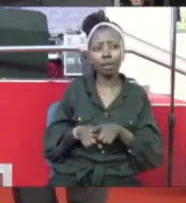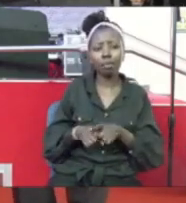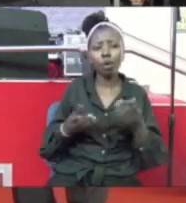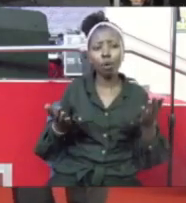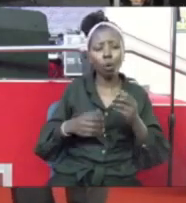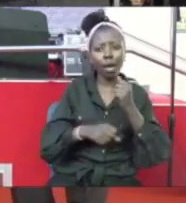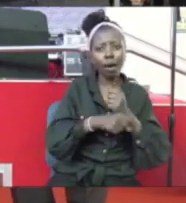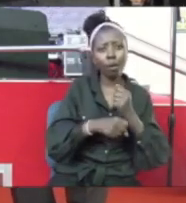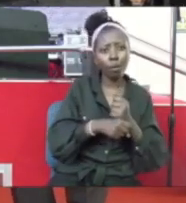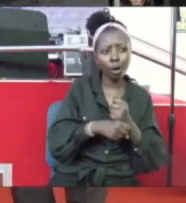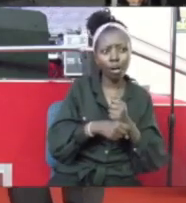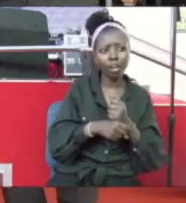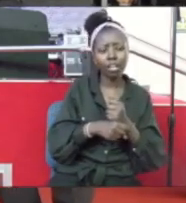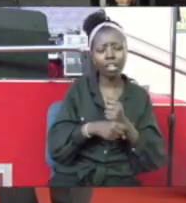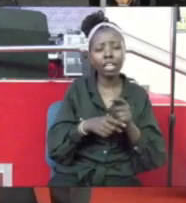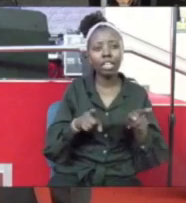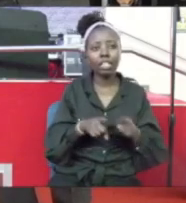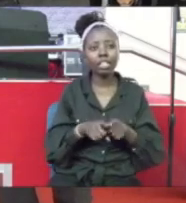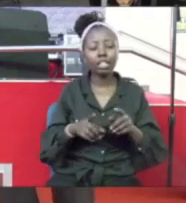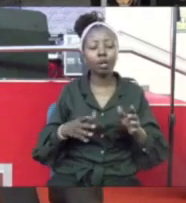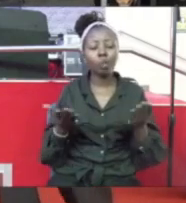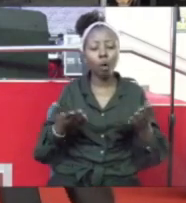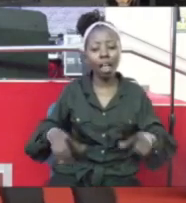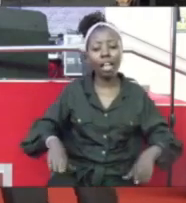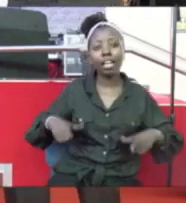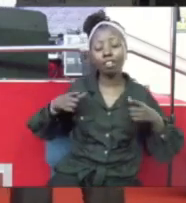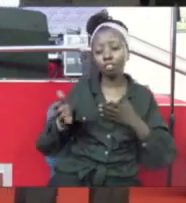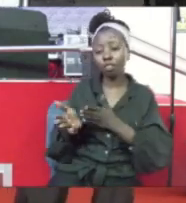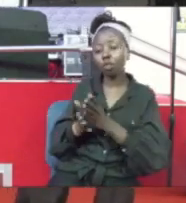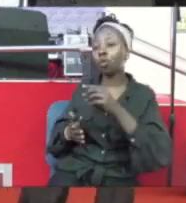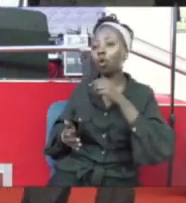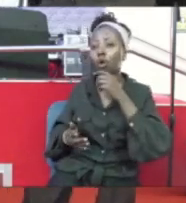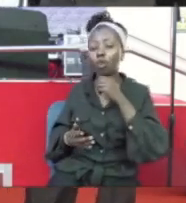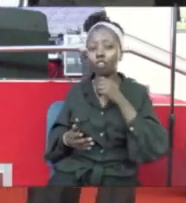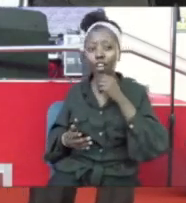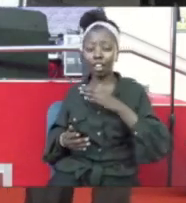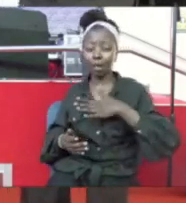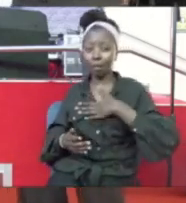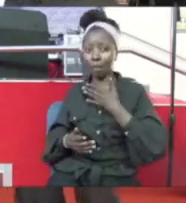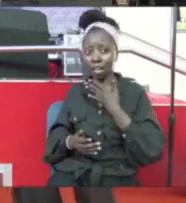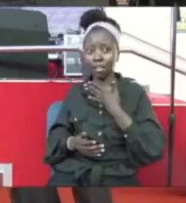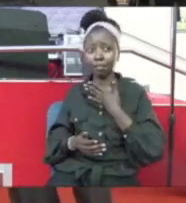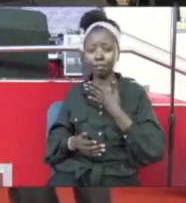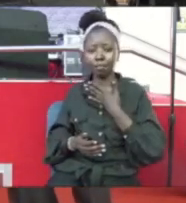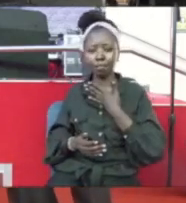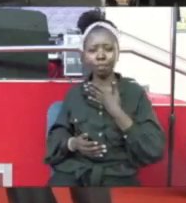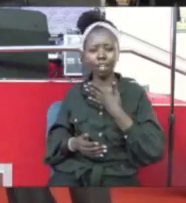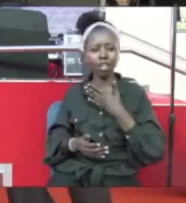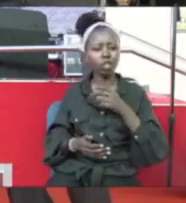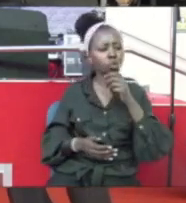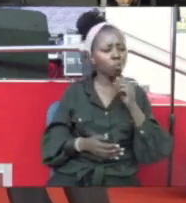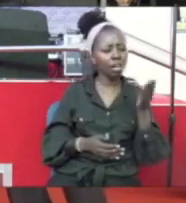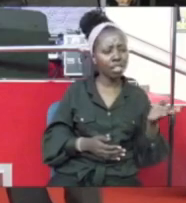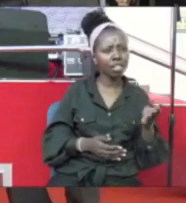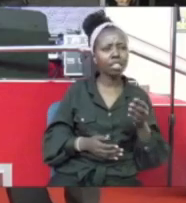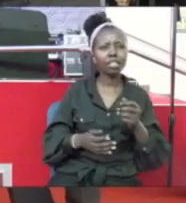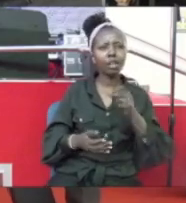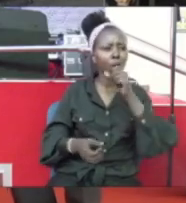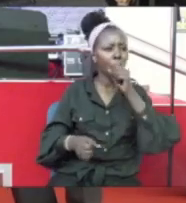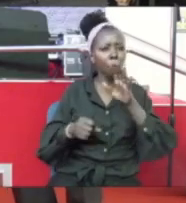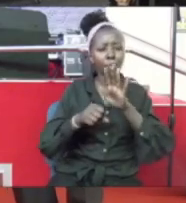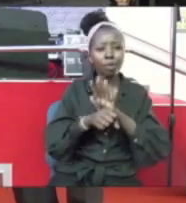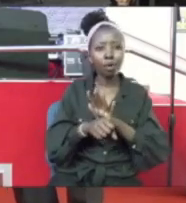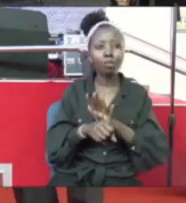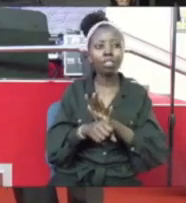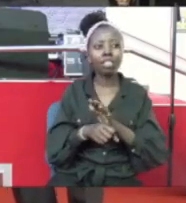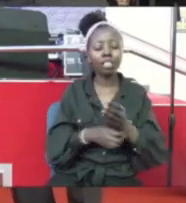that was through my dad. Na akaniambia mahali anapoishi na mahali anapofanya kazi ilikuwa ni kupitia baba yangu. And he promised me to buy me two bags of